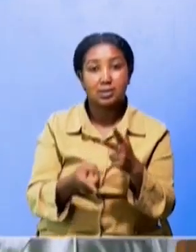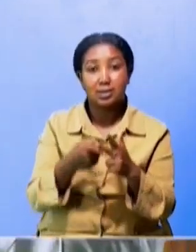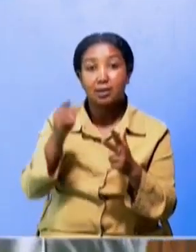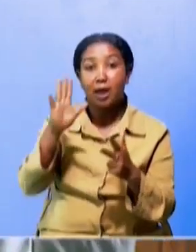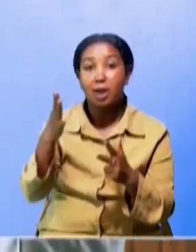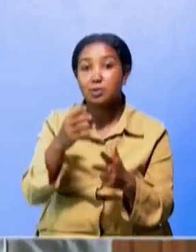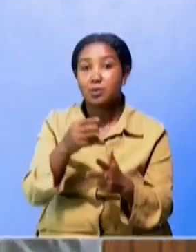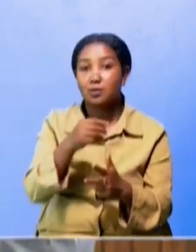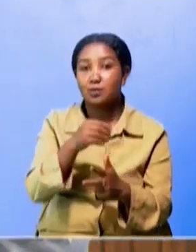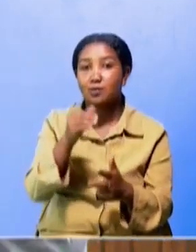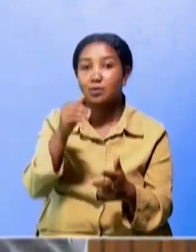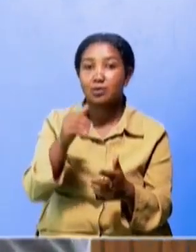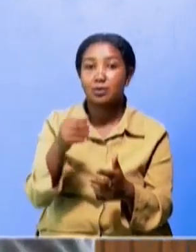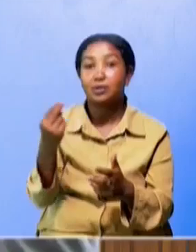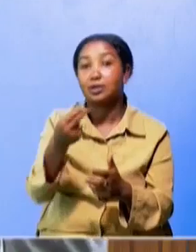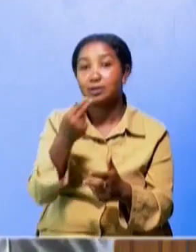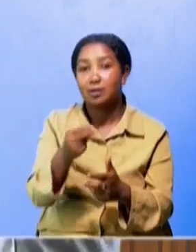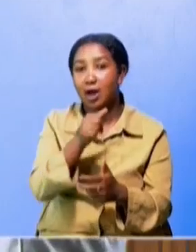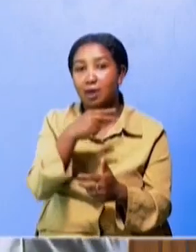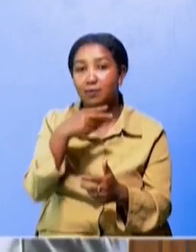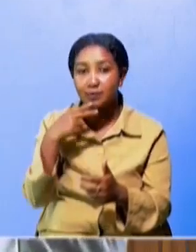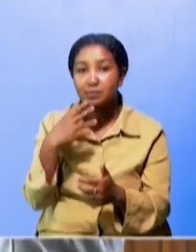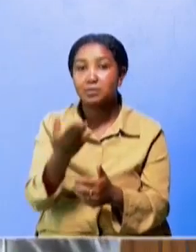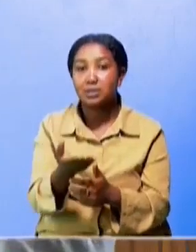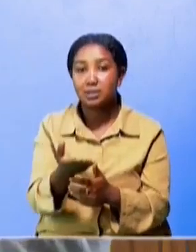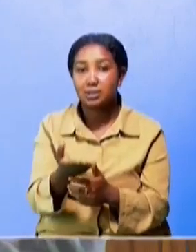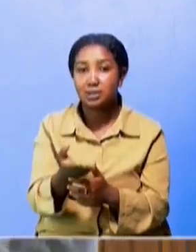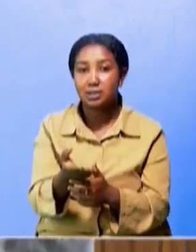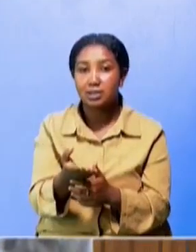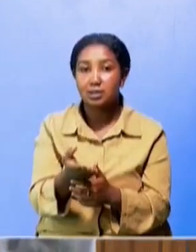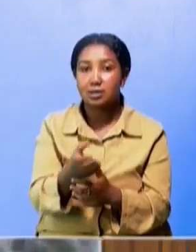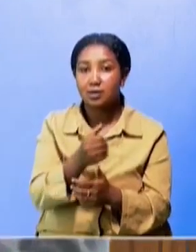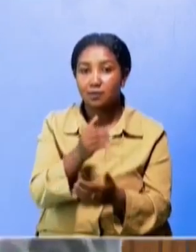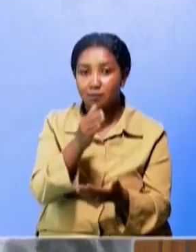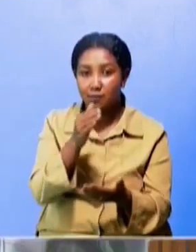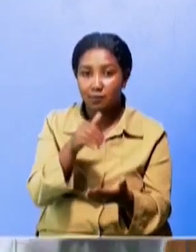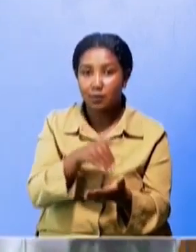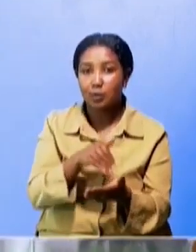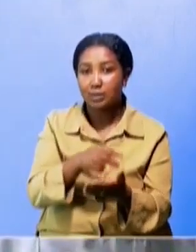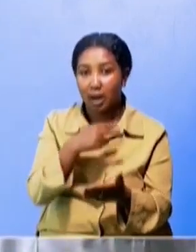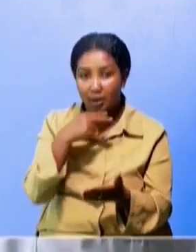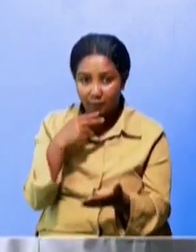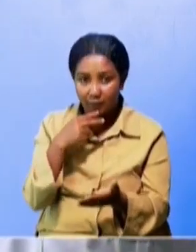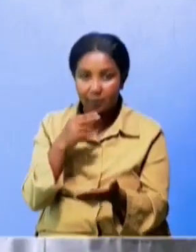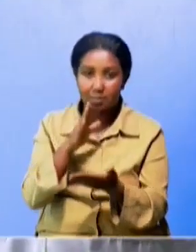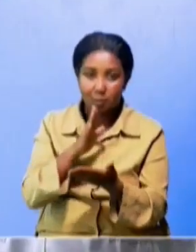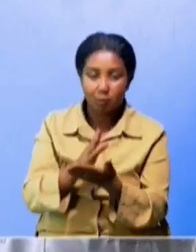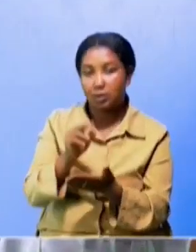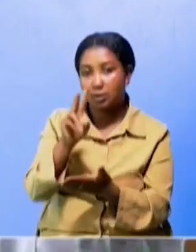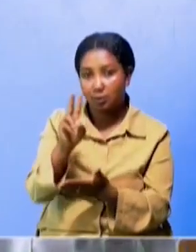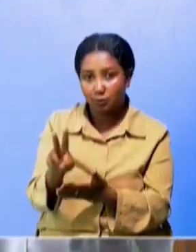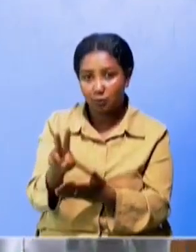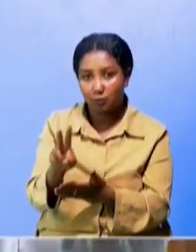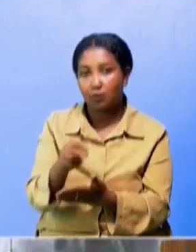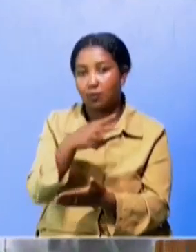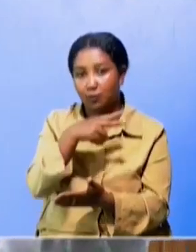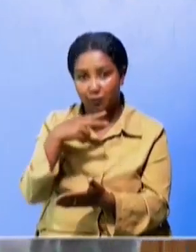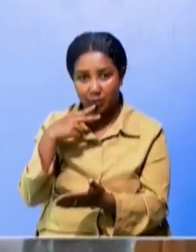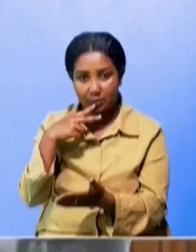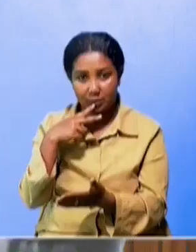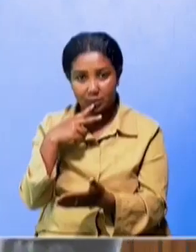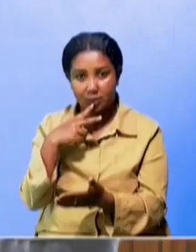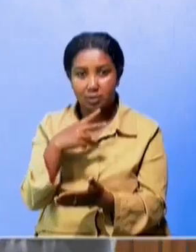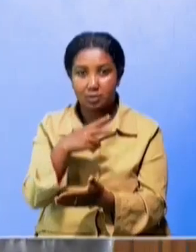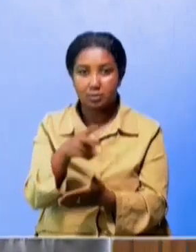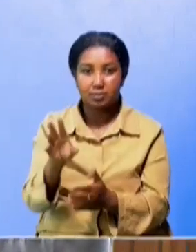type of or function of the adverbial frequency forms between the two verbs,